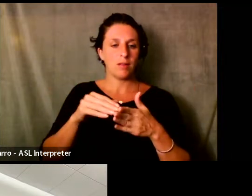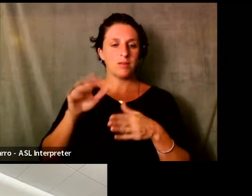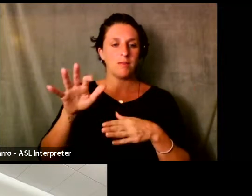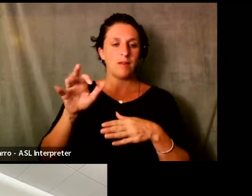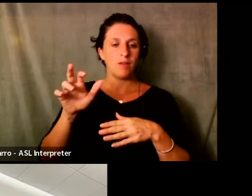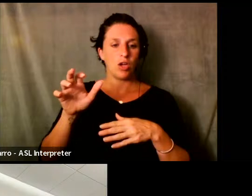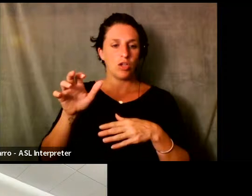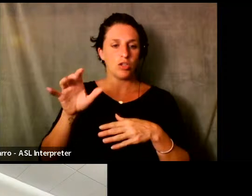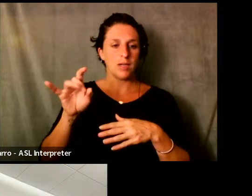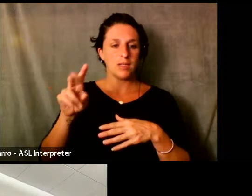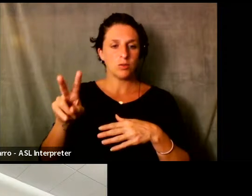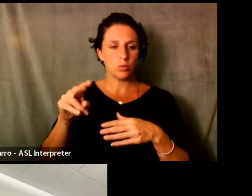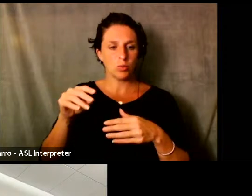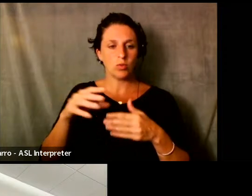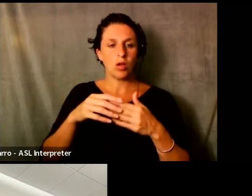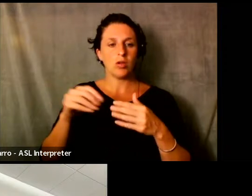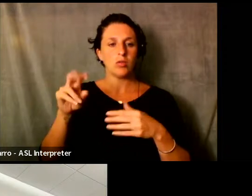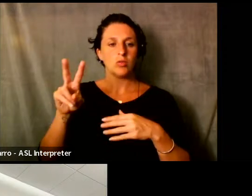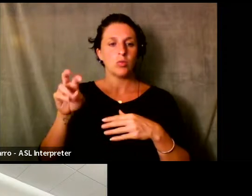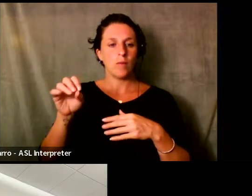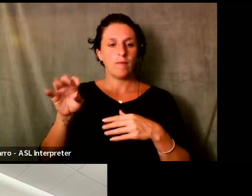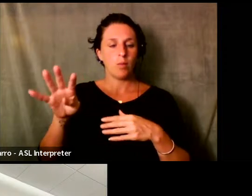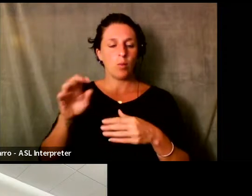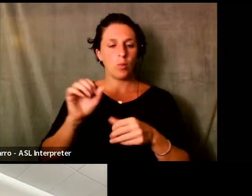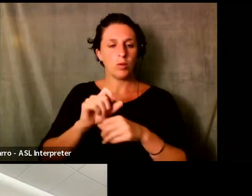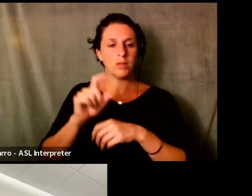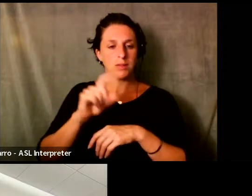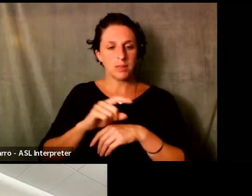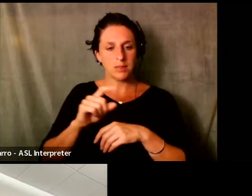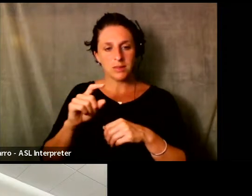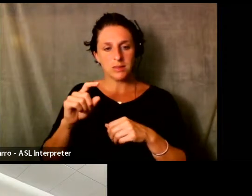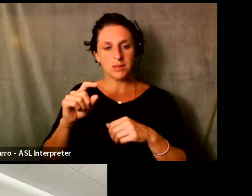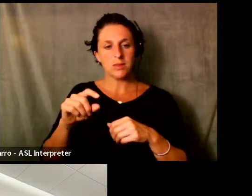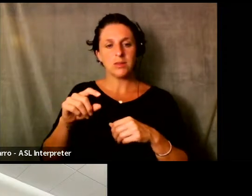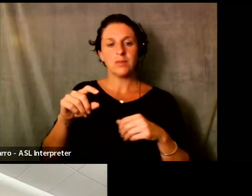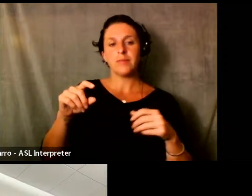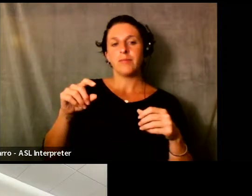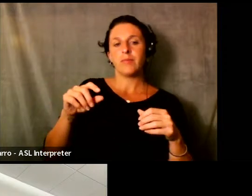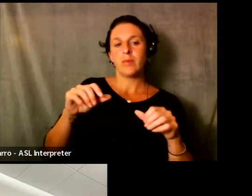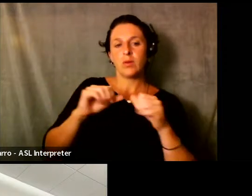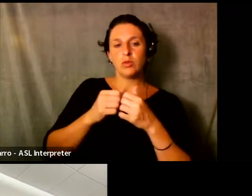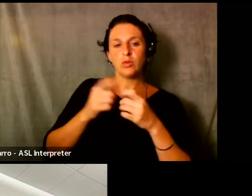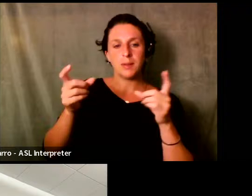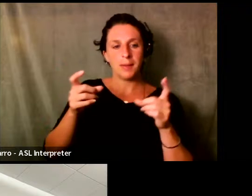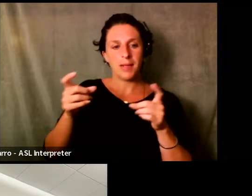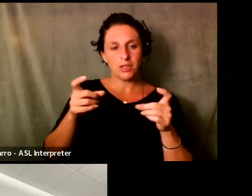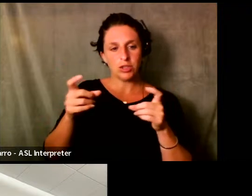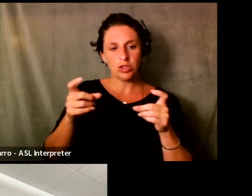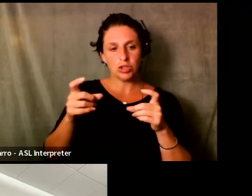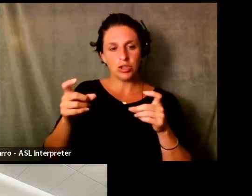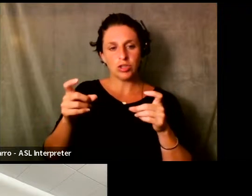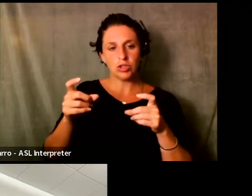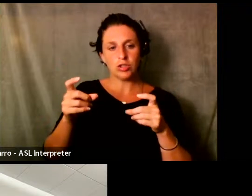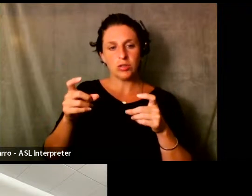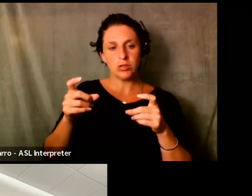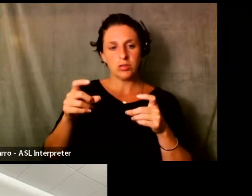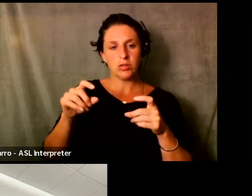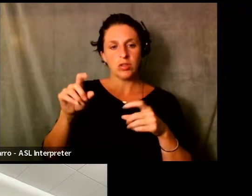$140,582, 204 workdays. Our Associate Manager is Joanne Michaels, Associate Manager of Mental Health Programs, salary